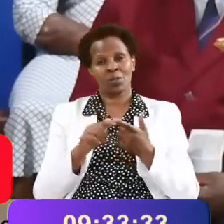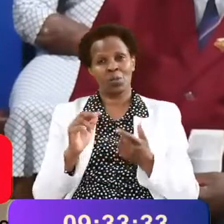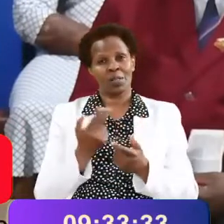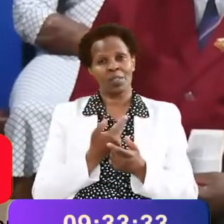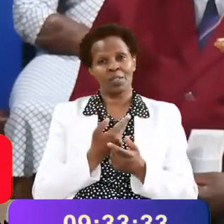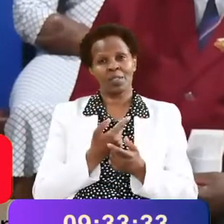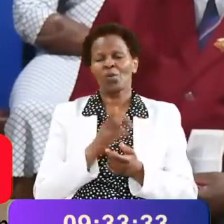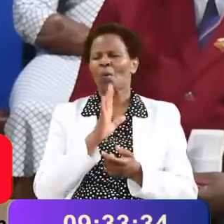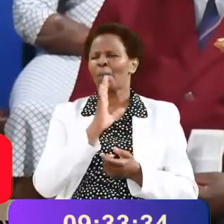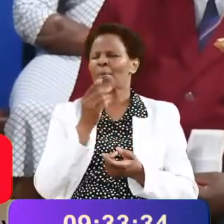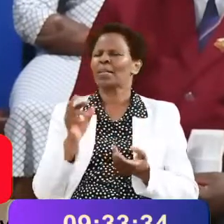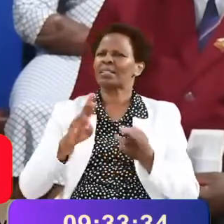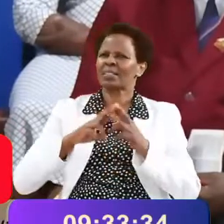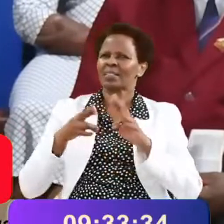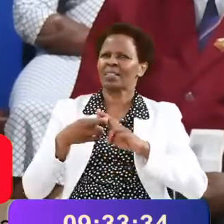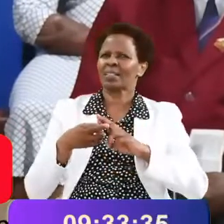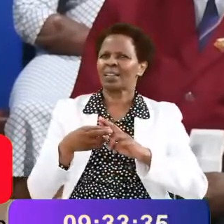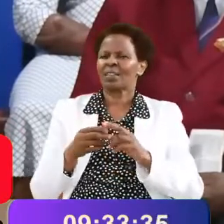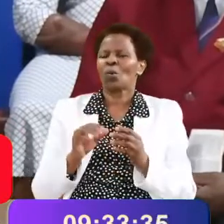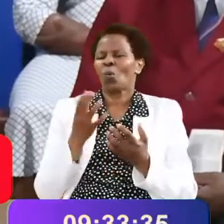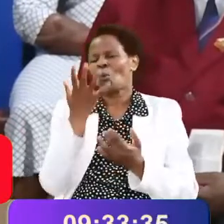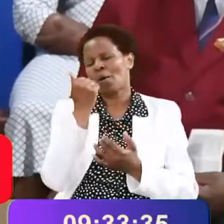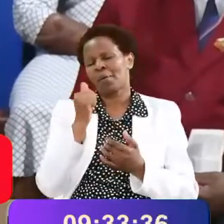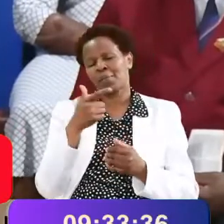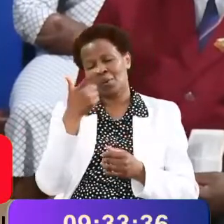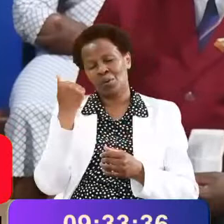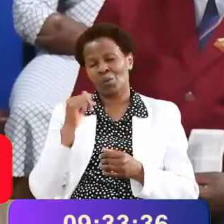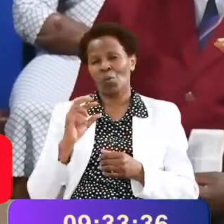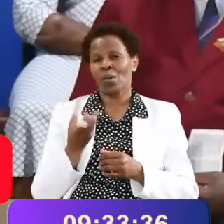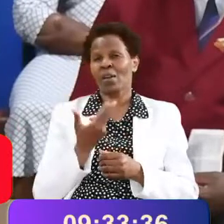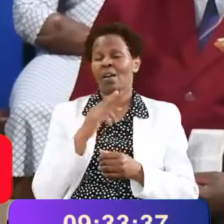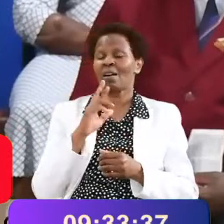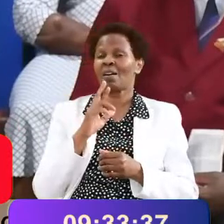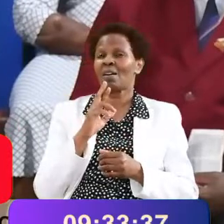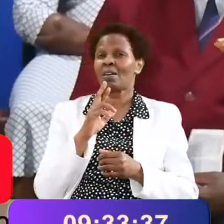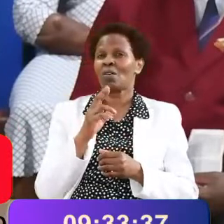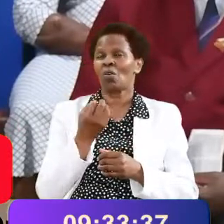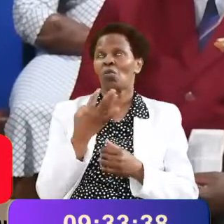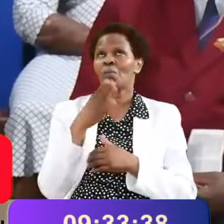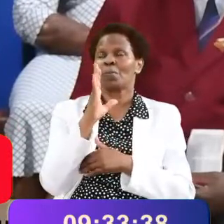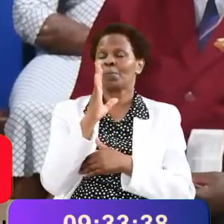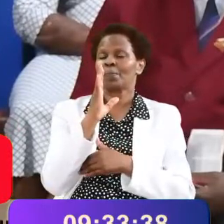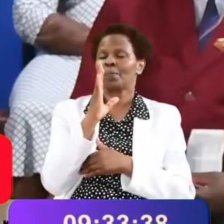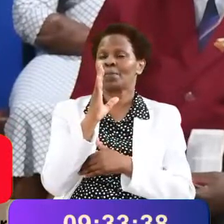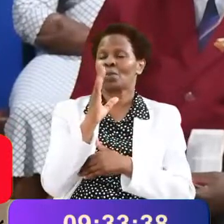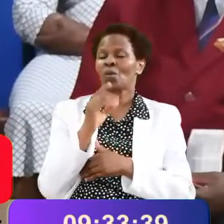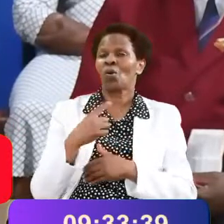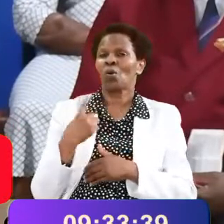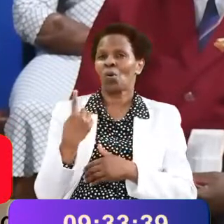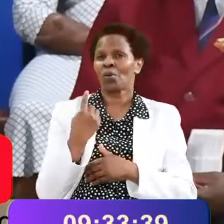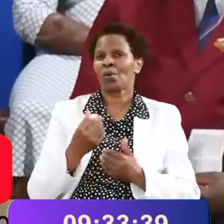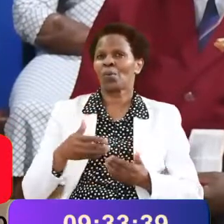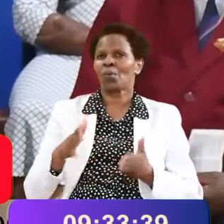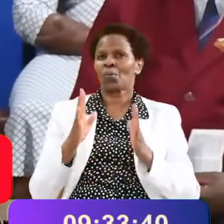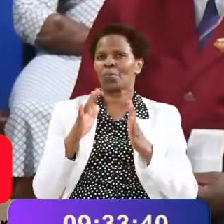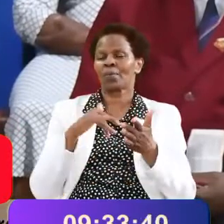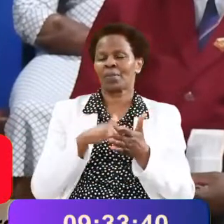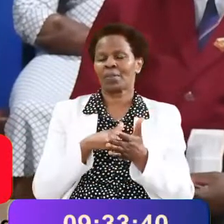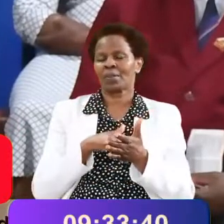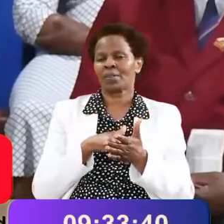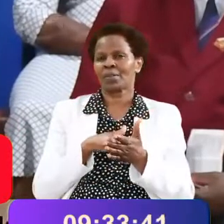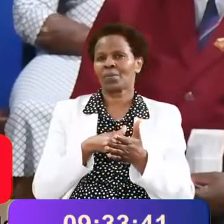God, why do we need to be reconciled to God? It's because we are enemies of God. And the only way that we can